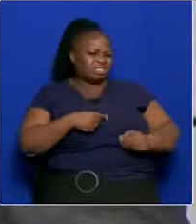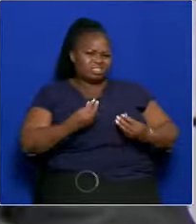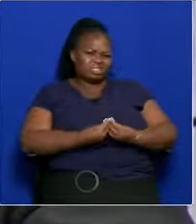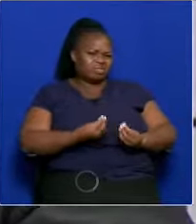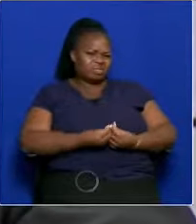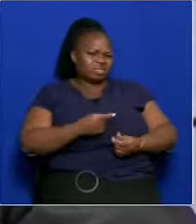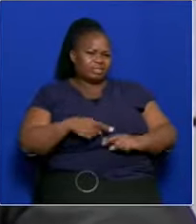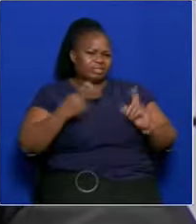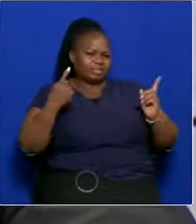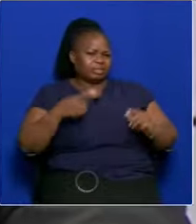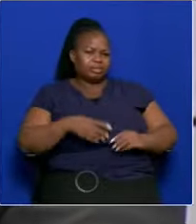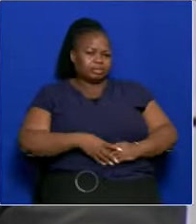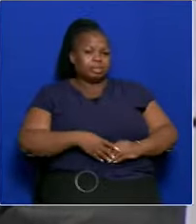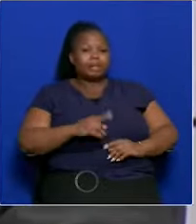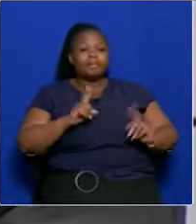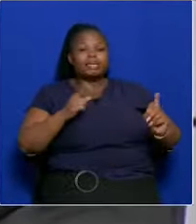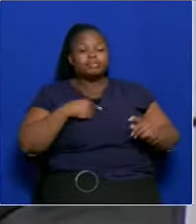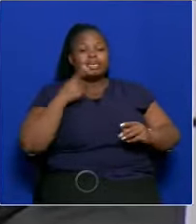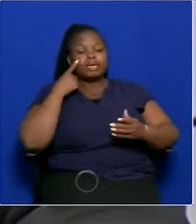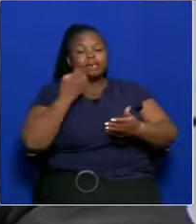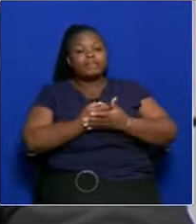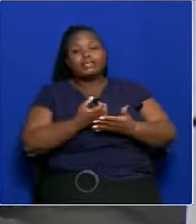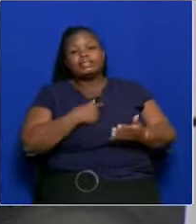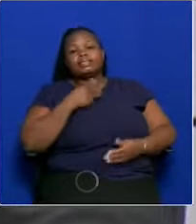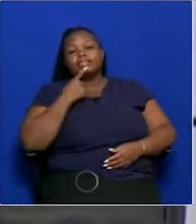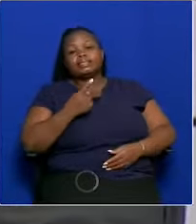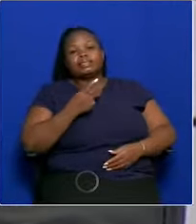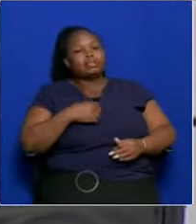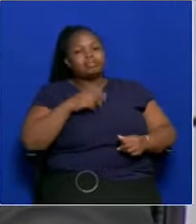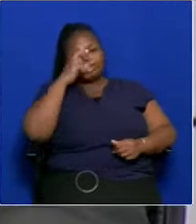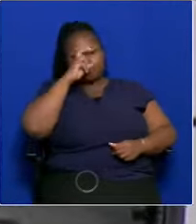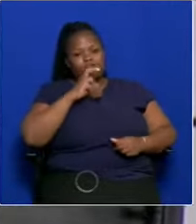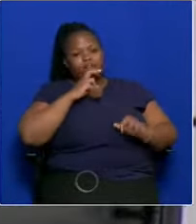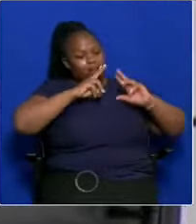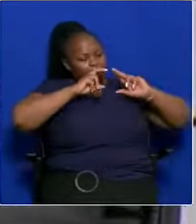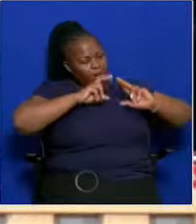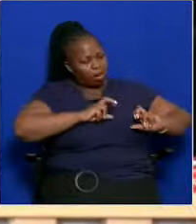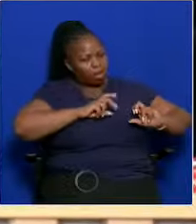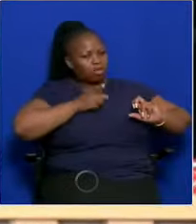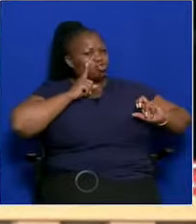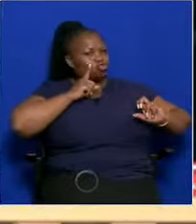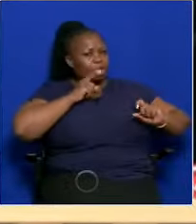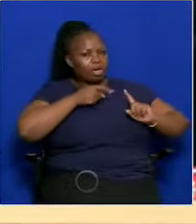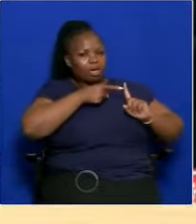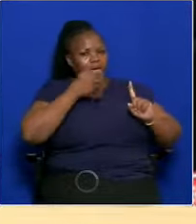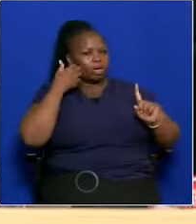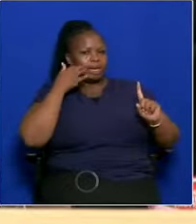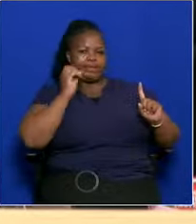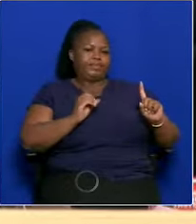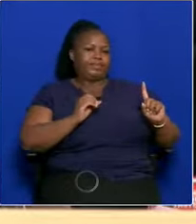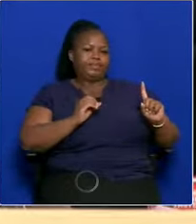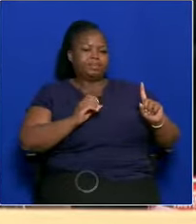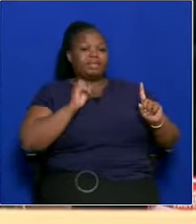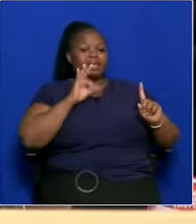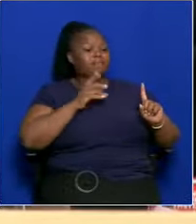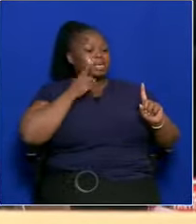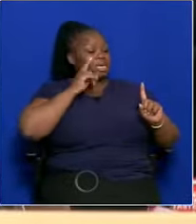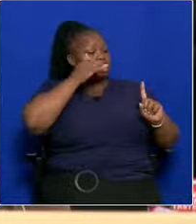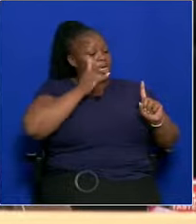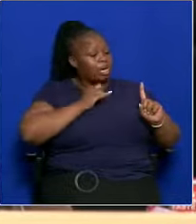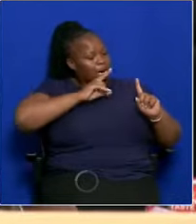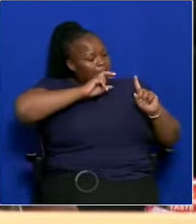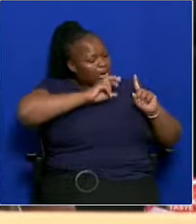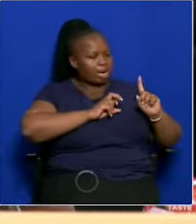my testimony is I didn't profile. And if I did profile, I could have seen, my perception could have been